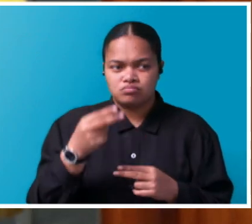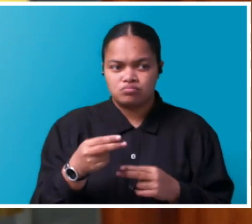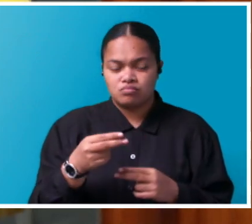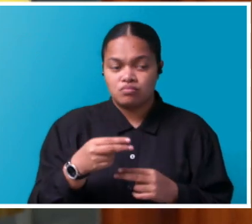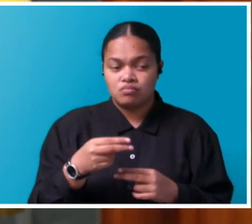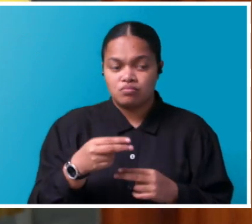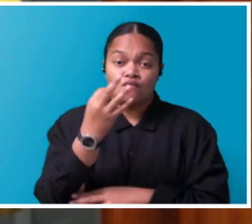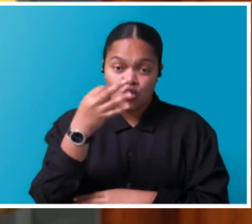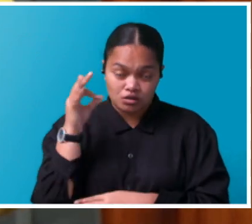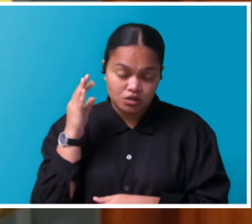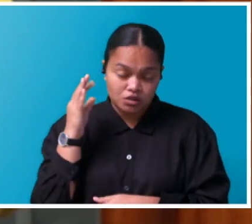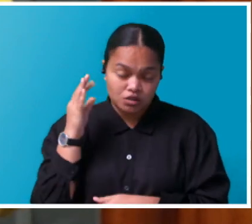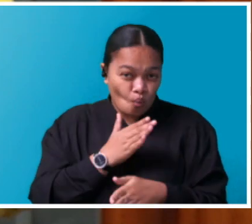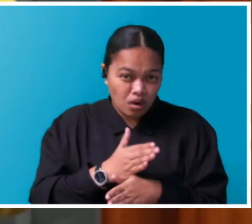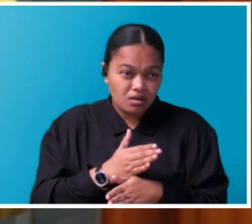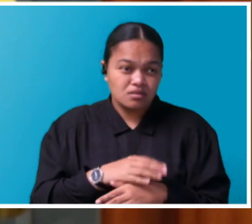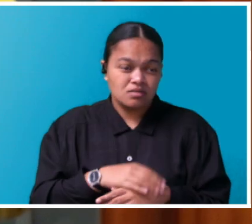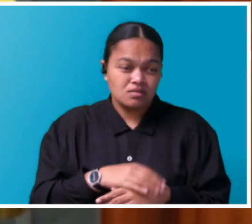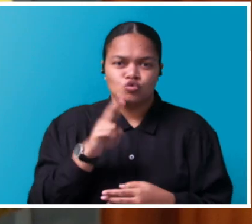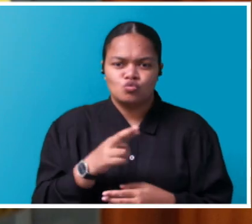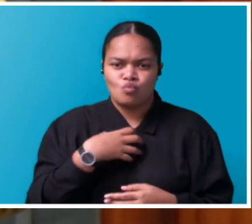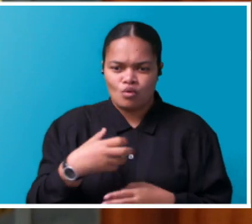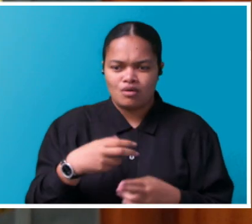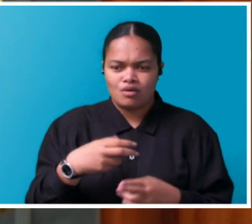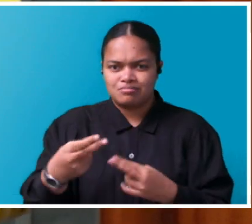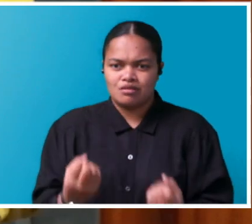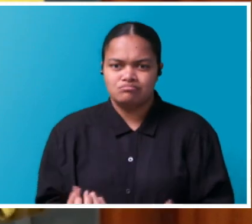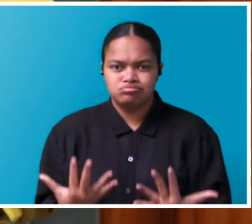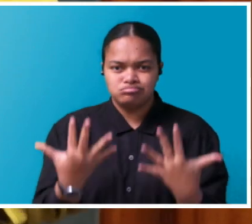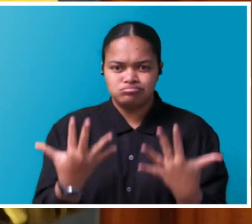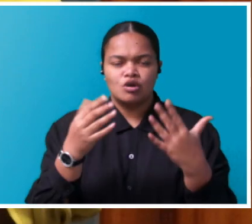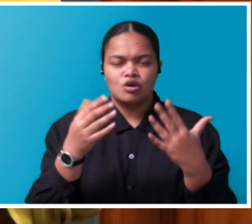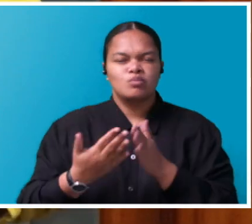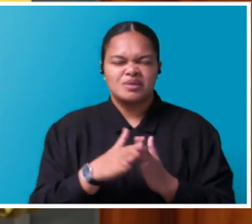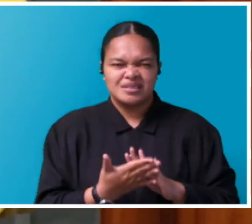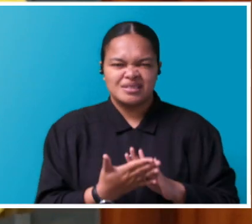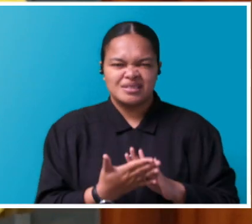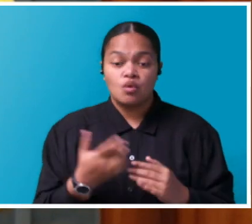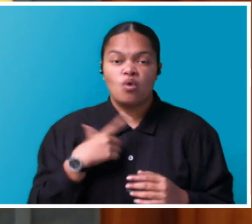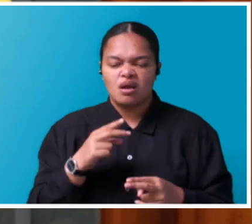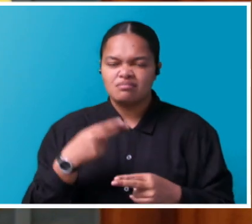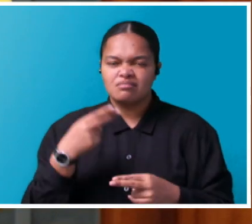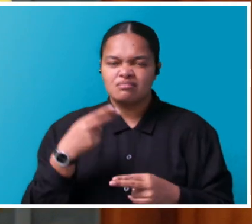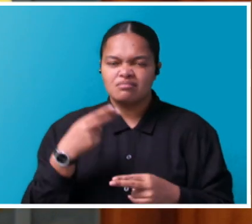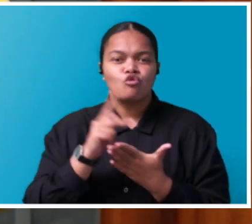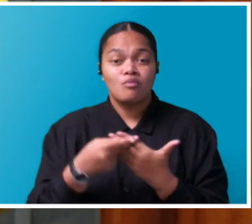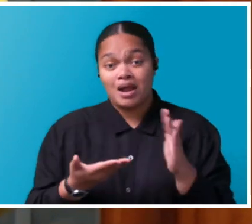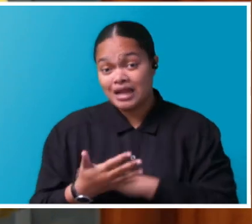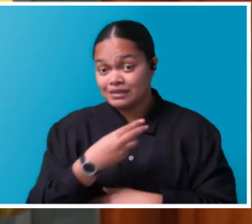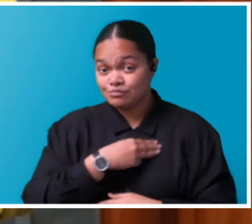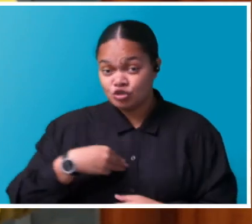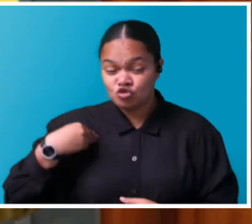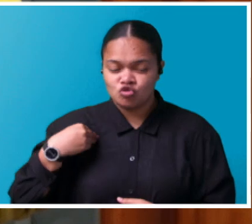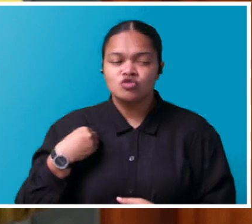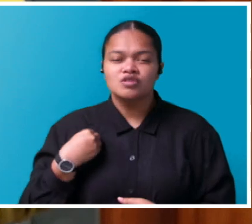work to rehabilitate degraded areas through the community-based tree planting program under the Ministry's Rehabilitation